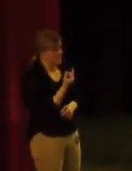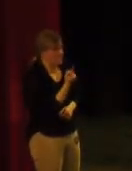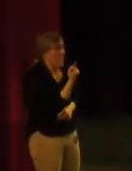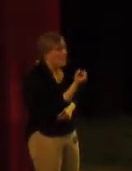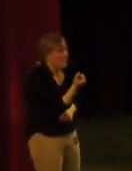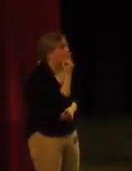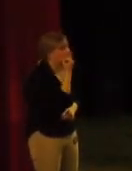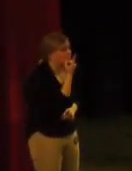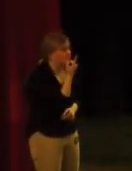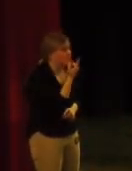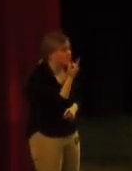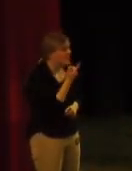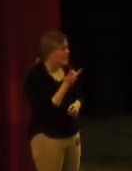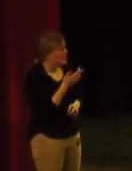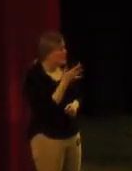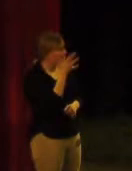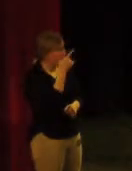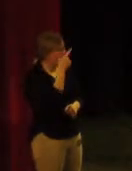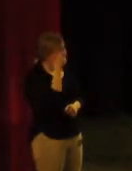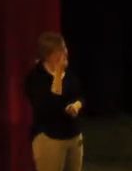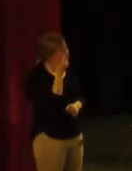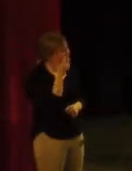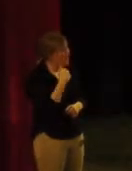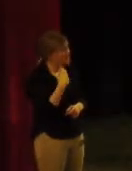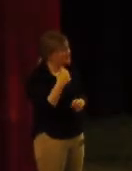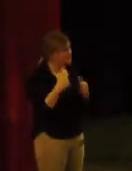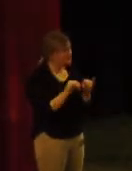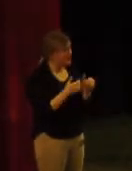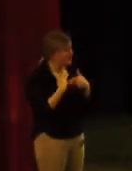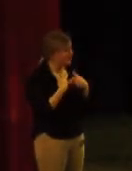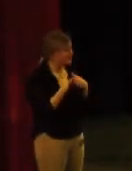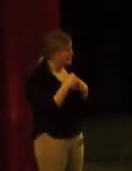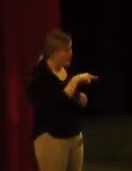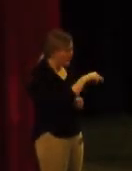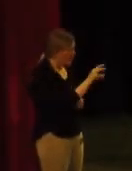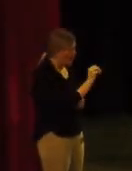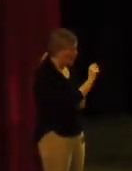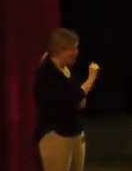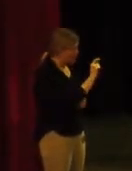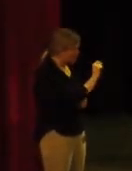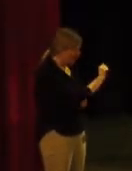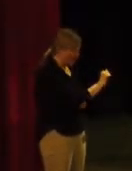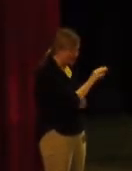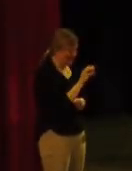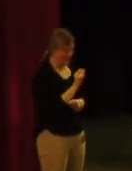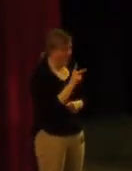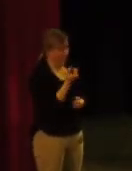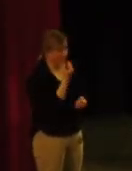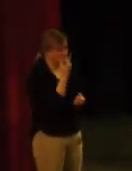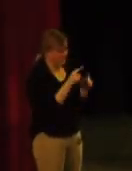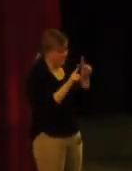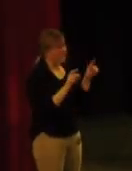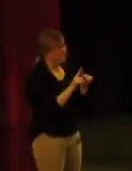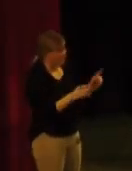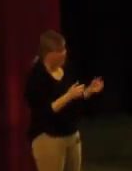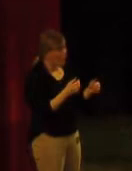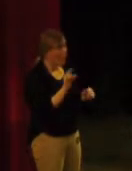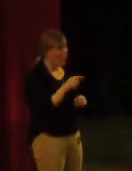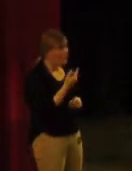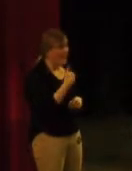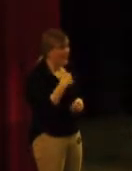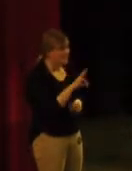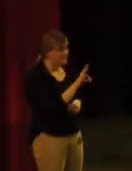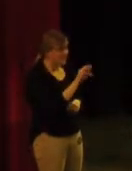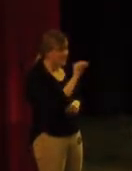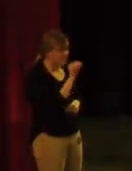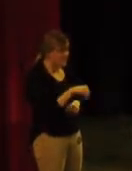the upshot, because they still had, I still don't know what a difference a cap and a quota is, but they had this thing where only 7% of anybody that came